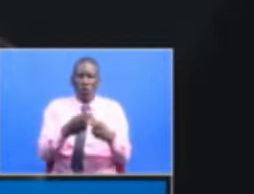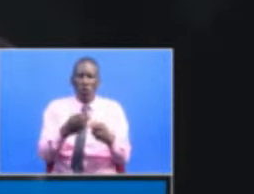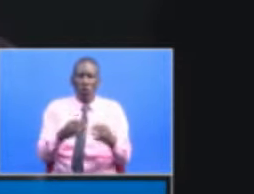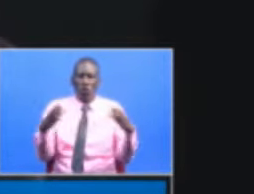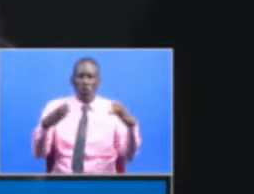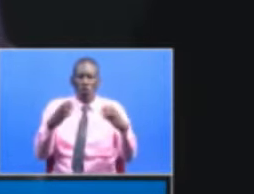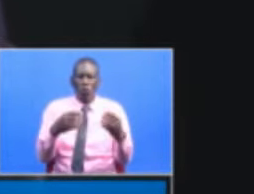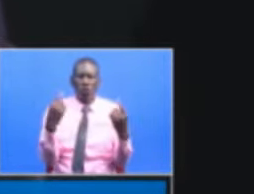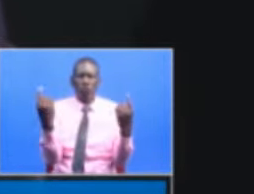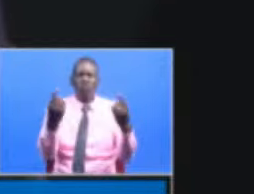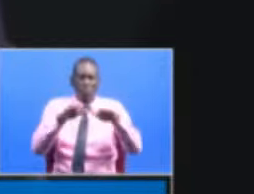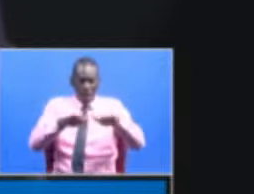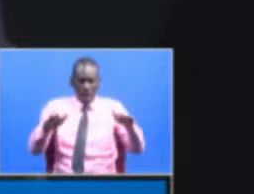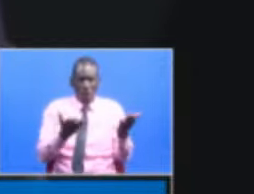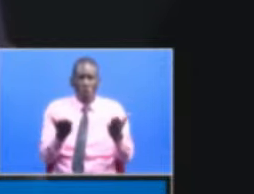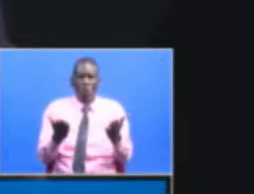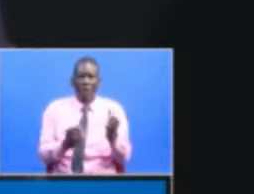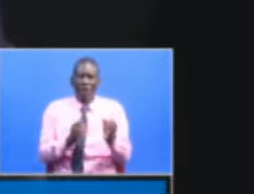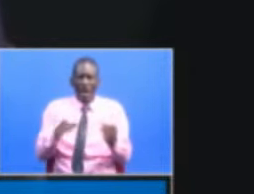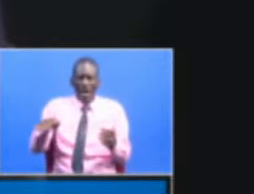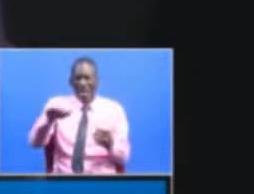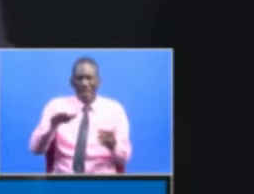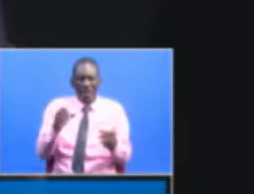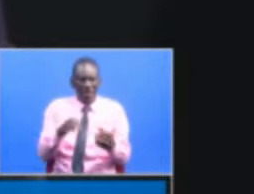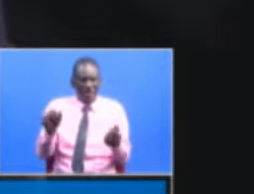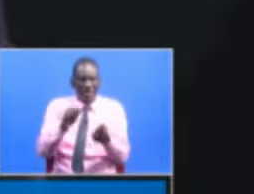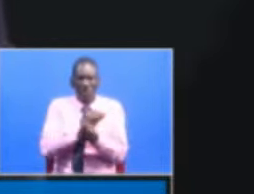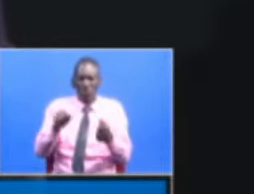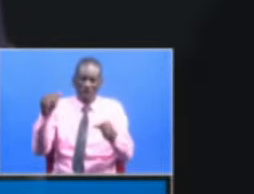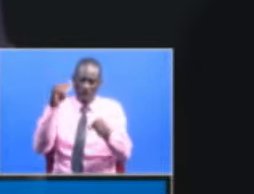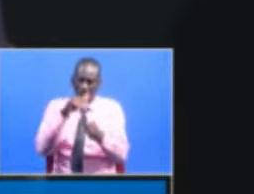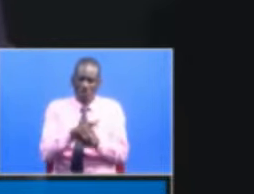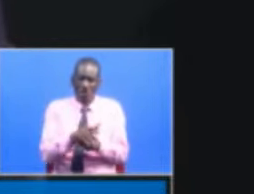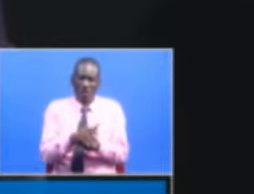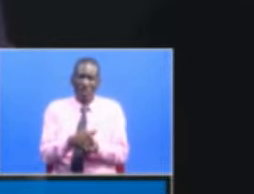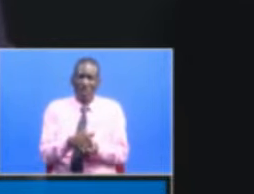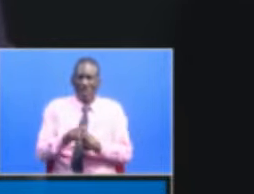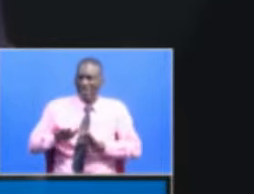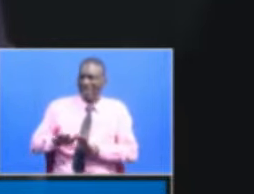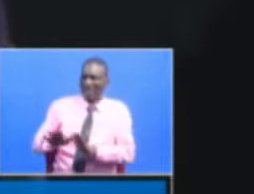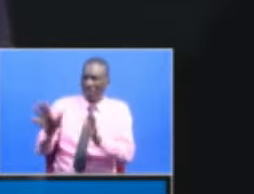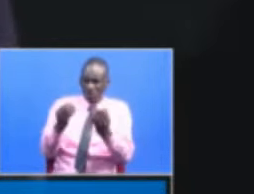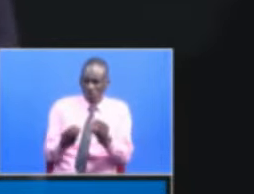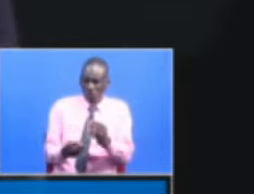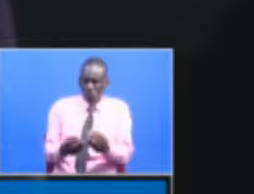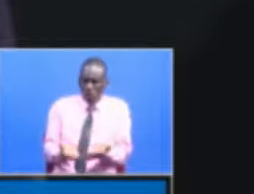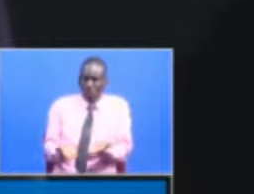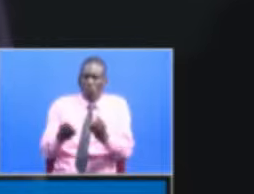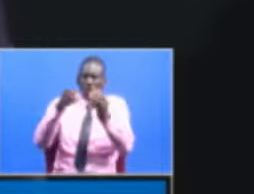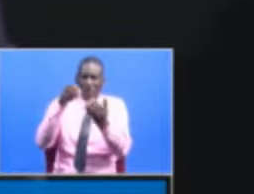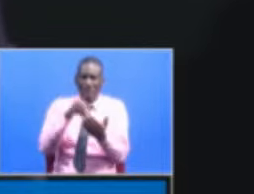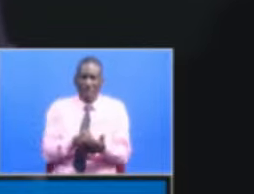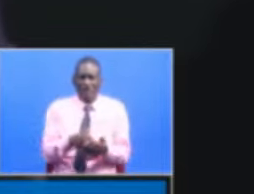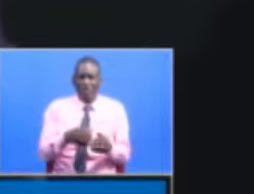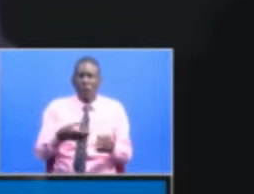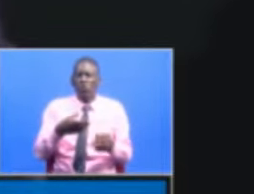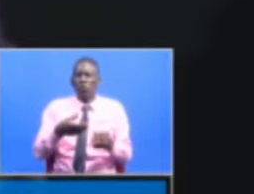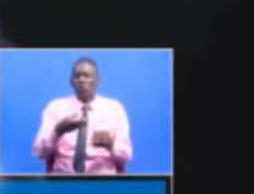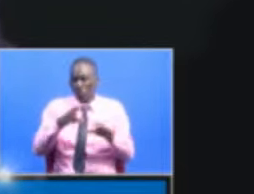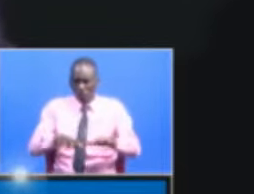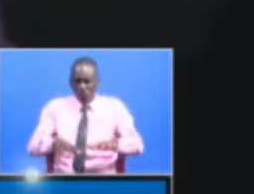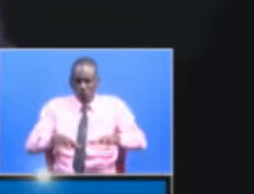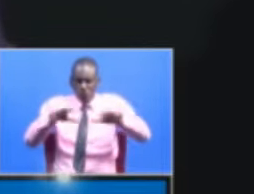plans, whereby if a place is so much degraded, it's left to recover itself because erosion and, you know, water, these